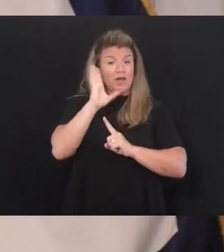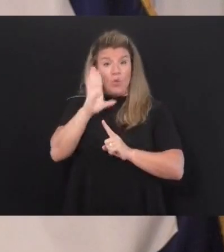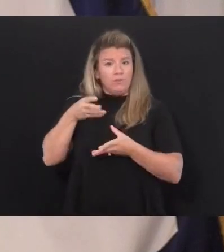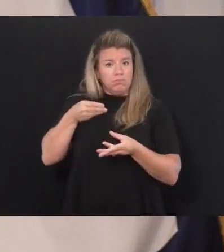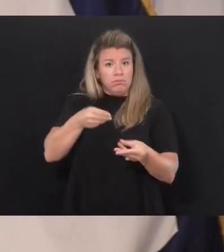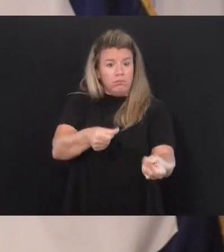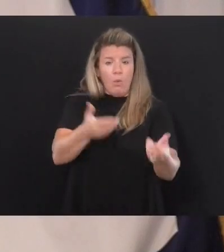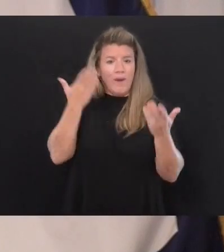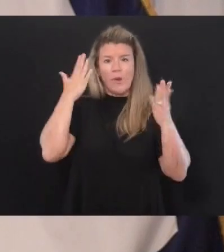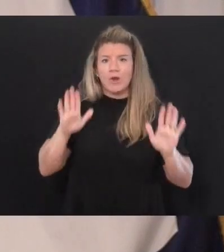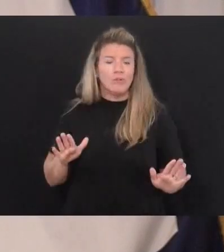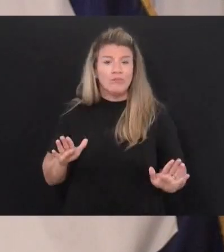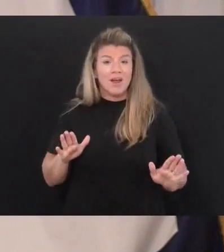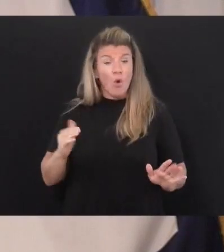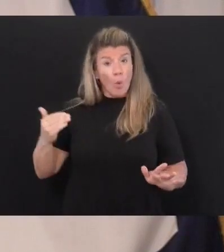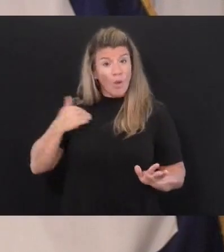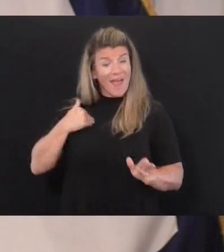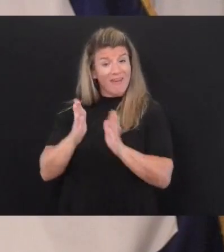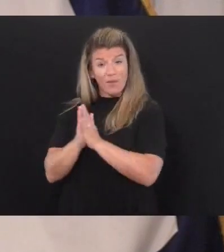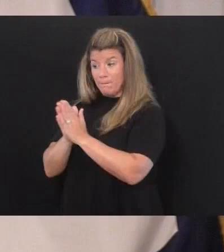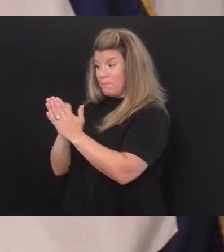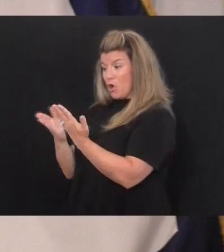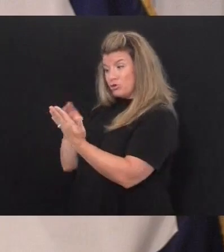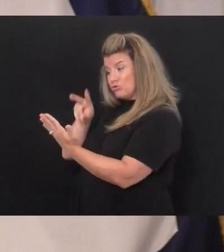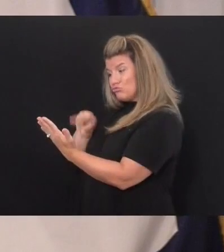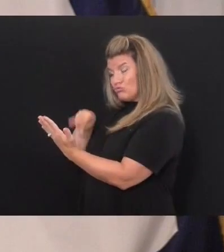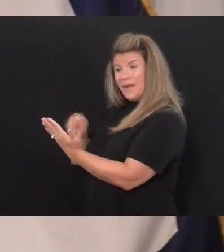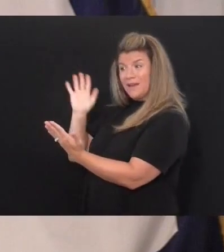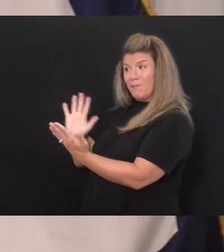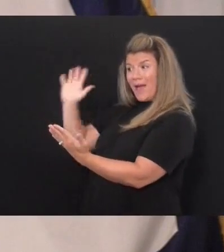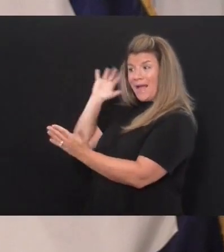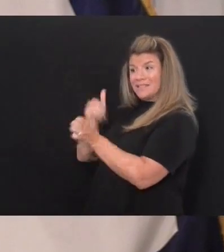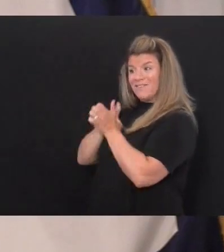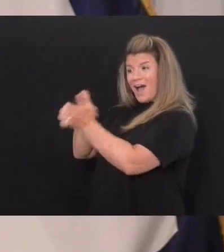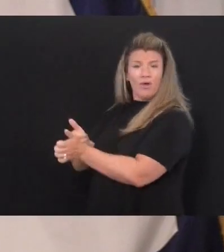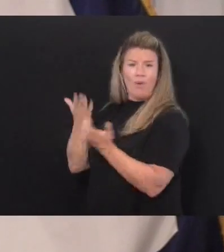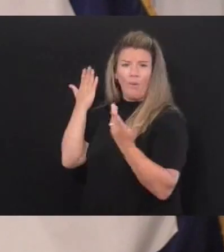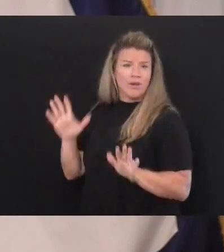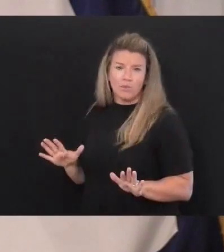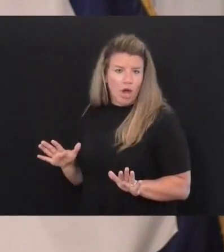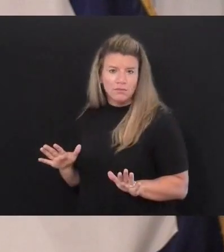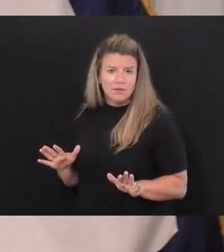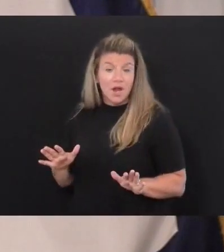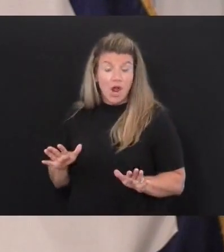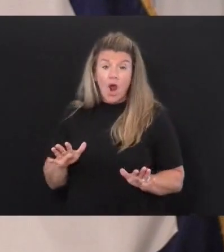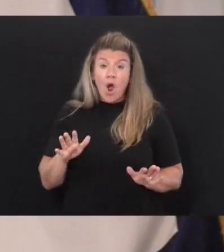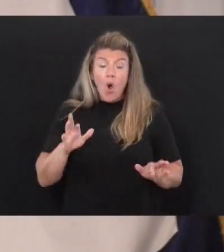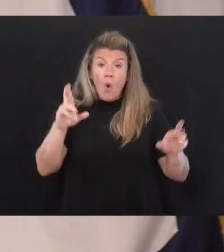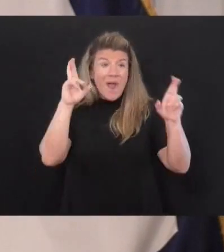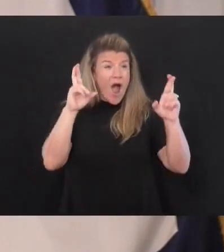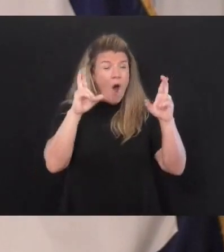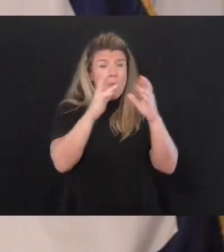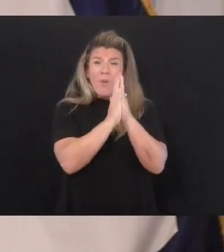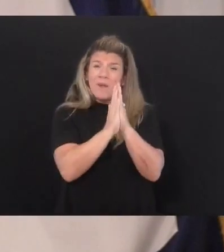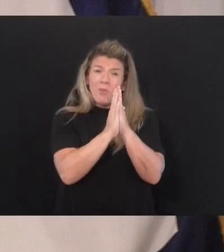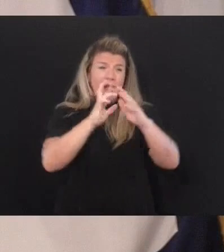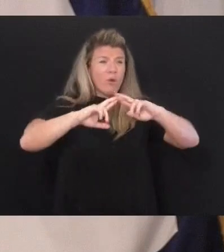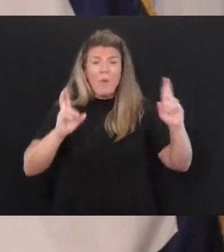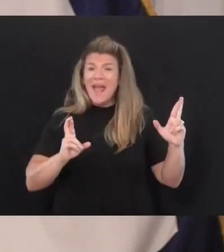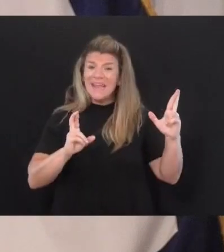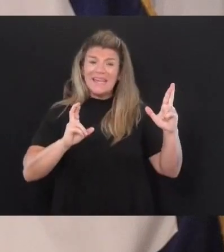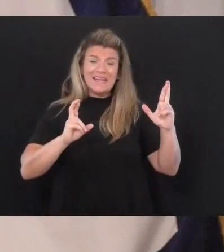Virginia. Any dollars that we can pull out that are flowing to West Virginia are making more and more good things happen in West Virginia. Today